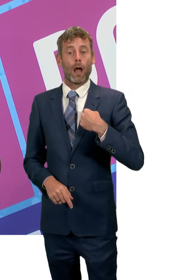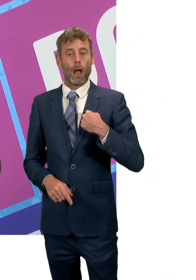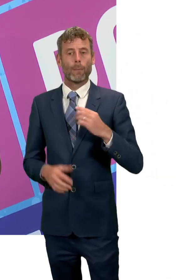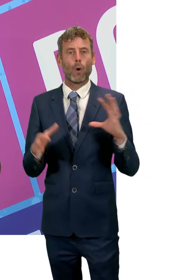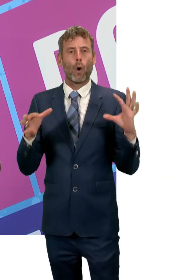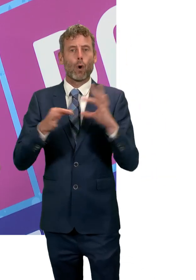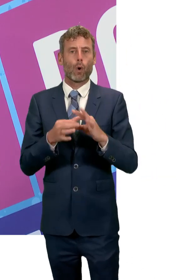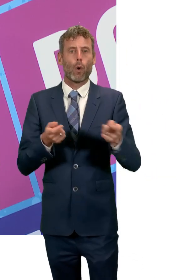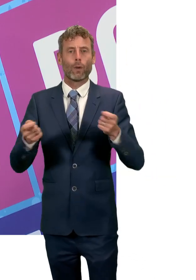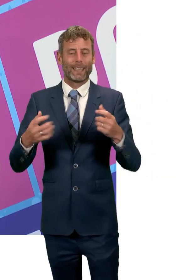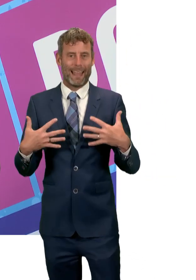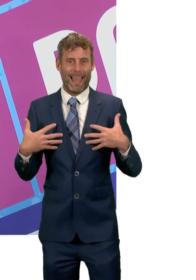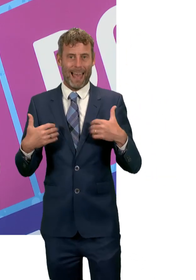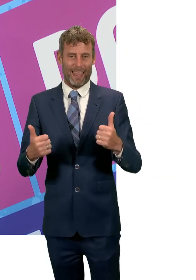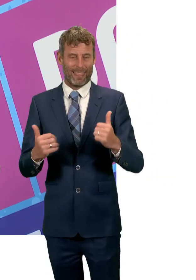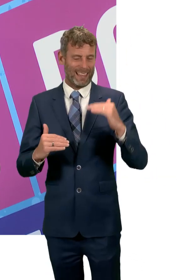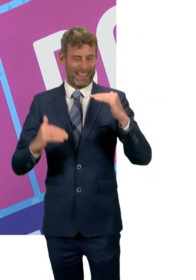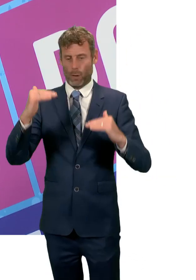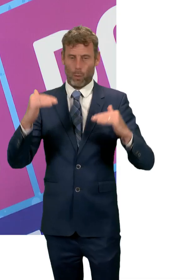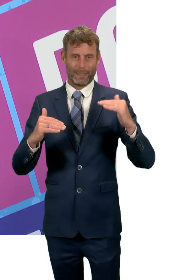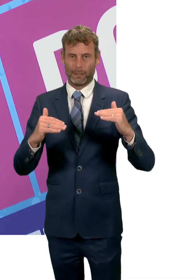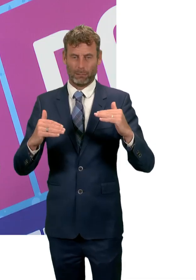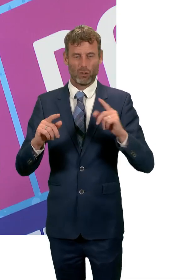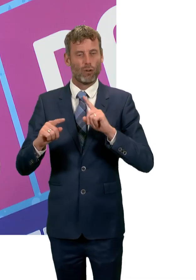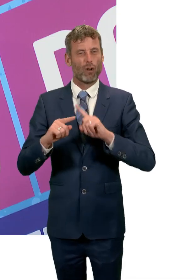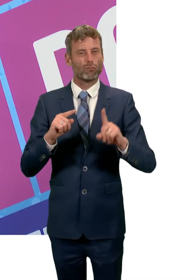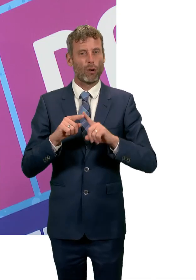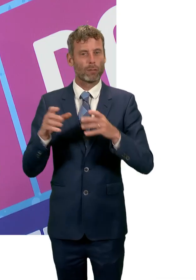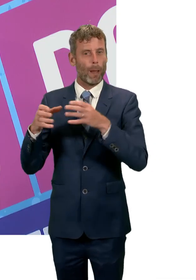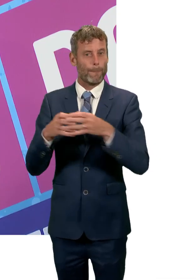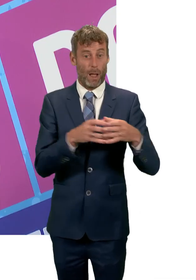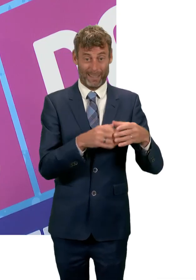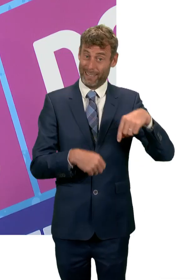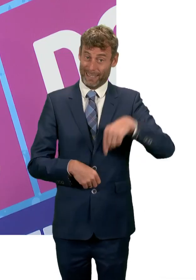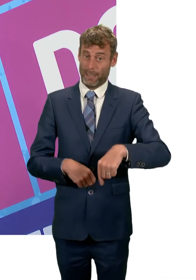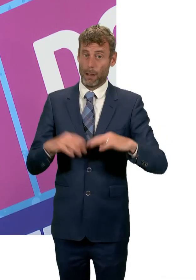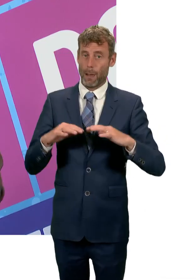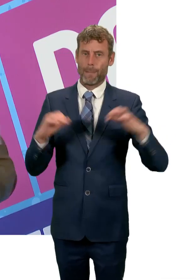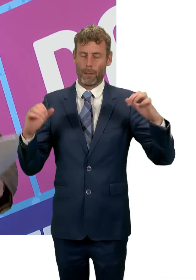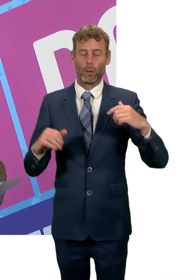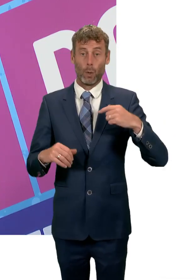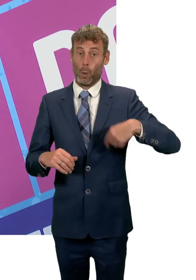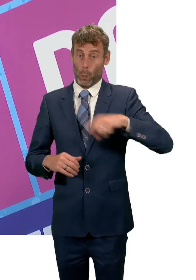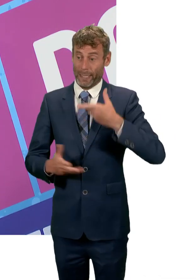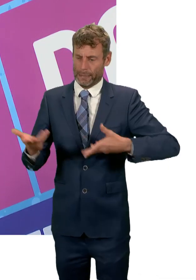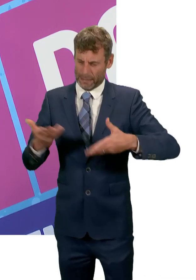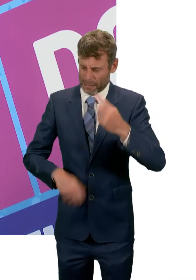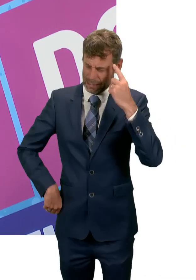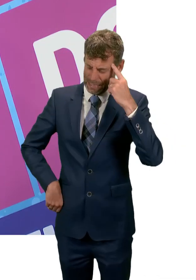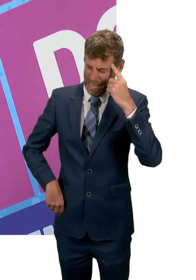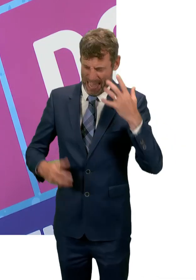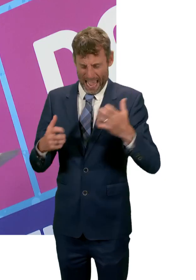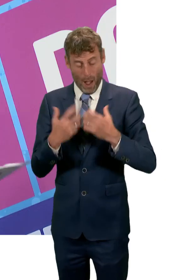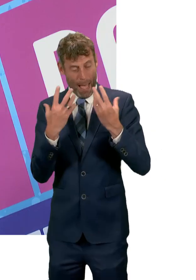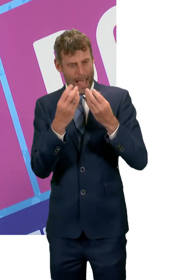the Health Inequality Cross-Party Group in this Parliament, and often you know, we talk about how do we help